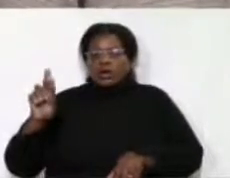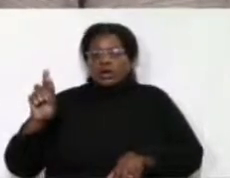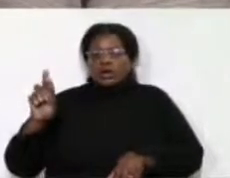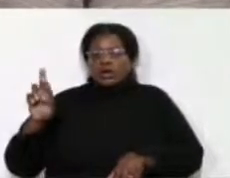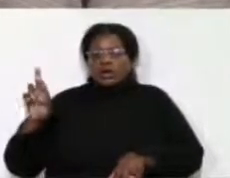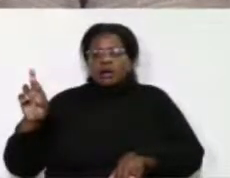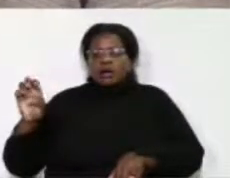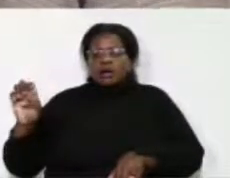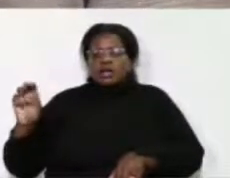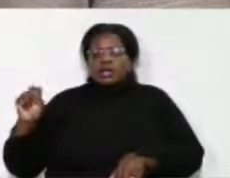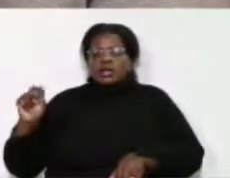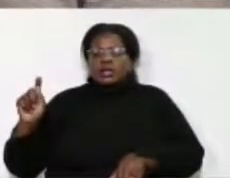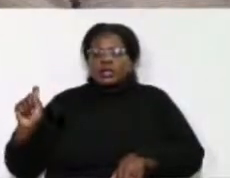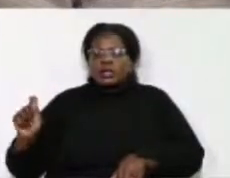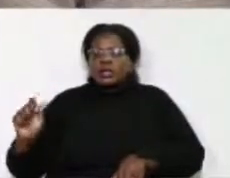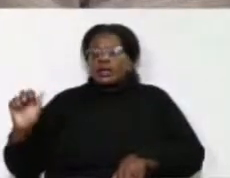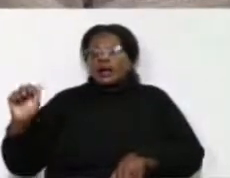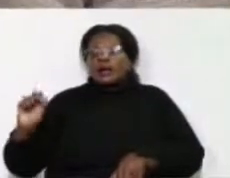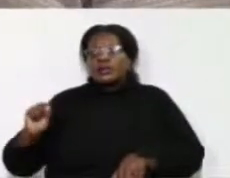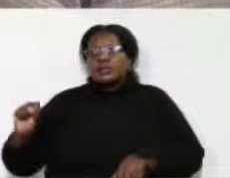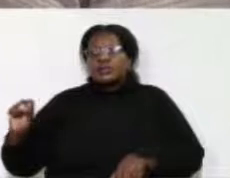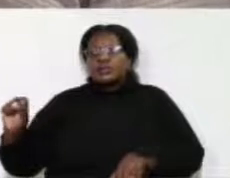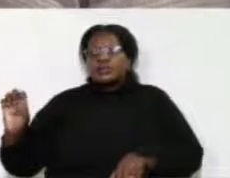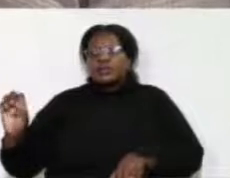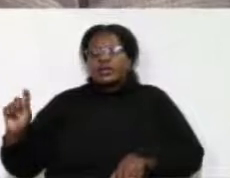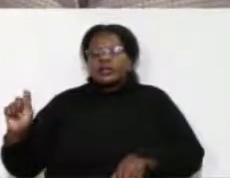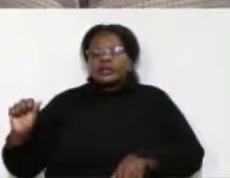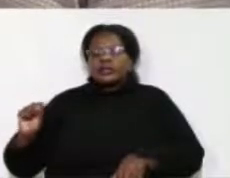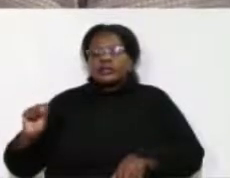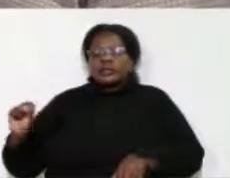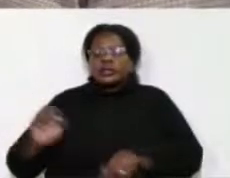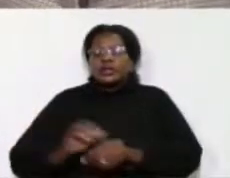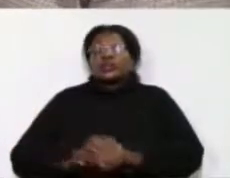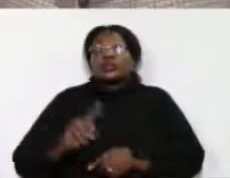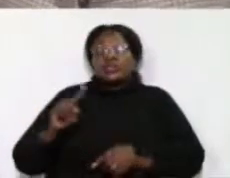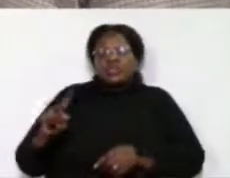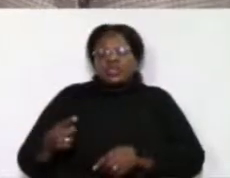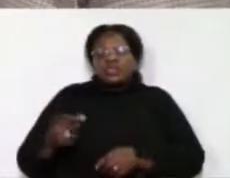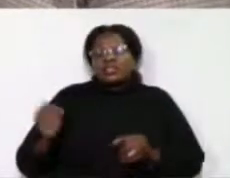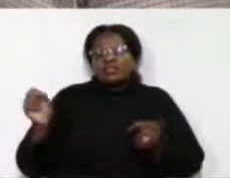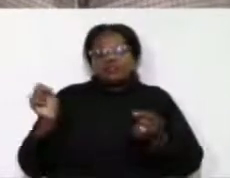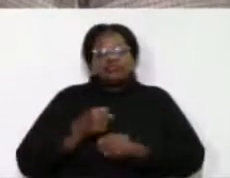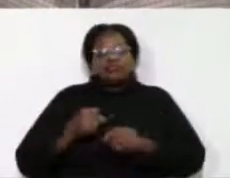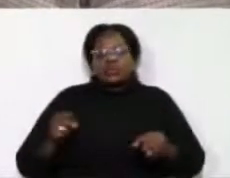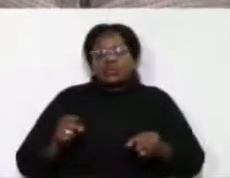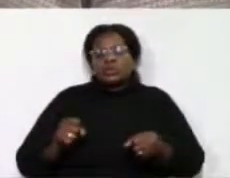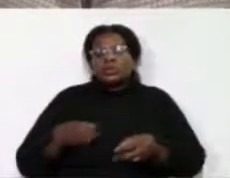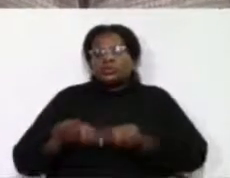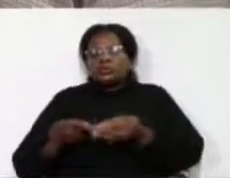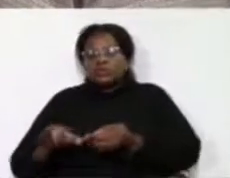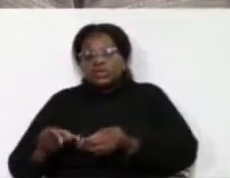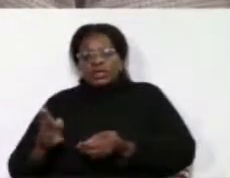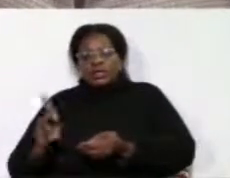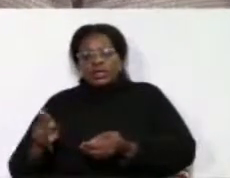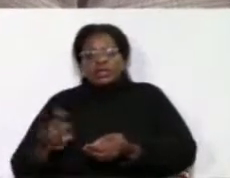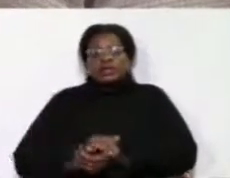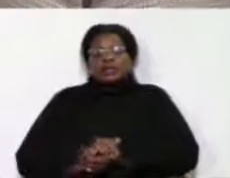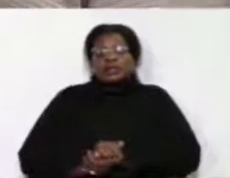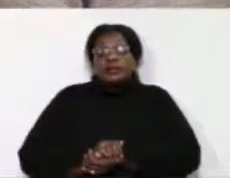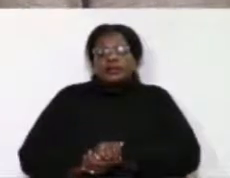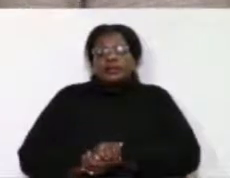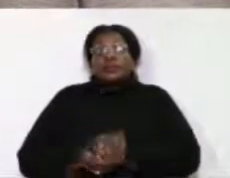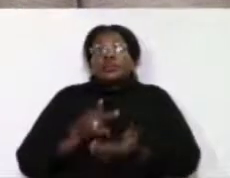They're not for your business, they're for production. So they're not expected to be liquidated. They're the value of the assets that, the value of the